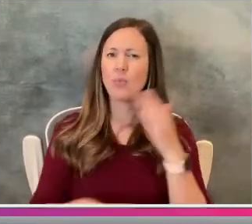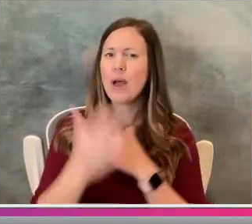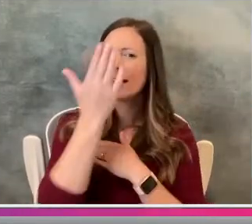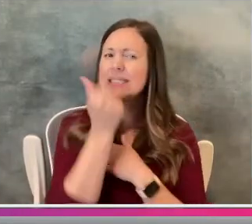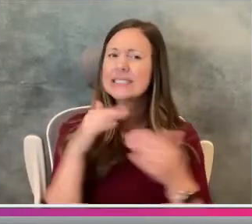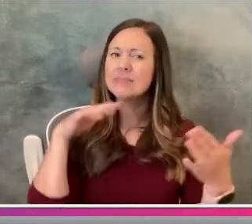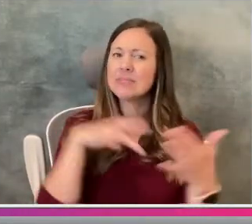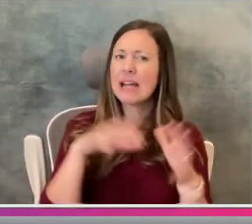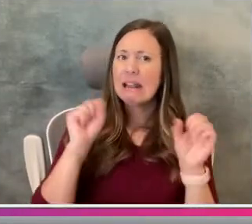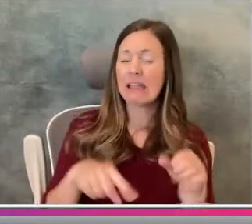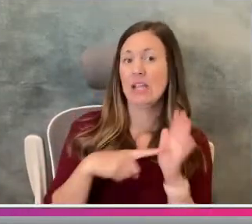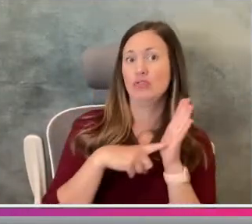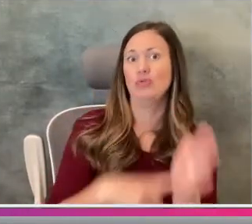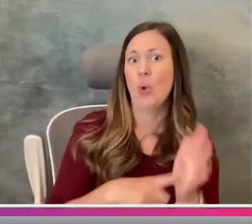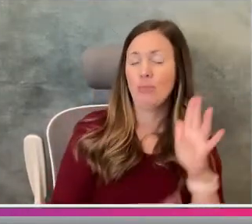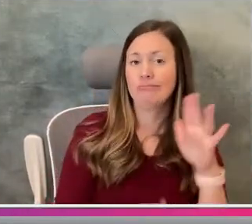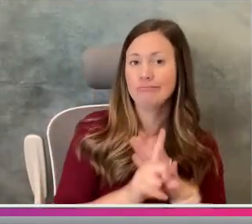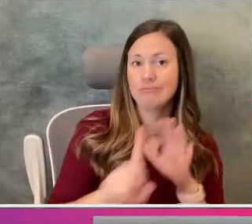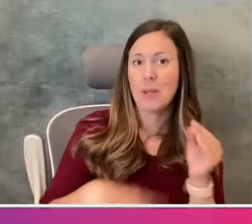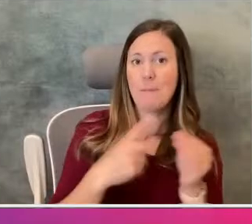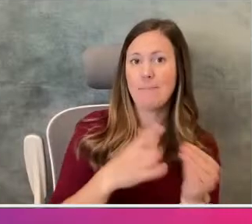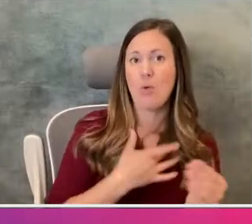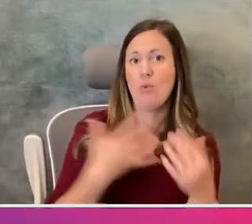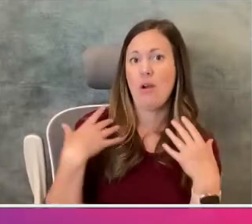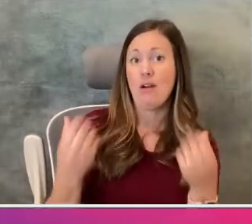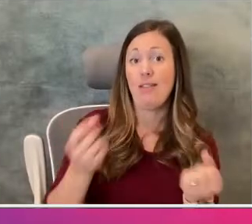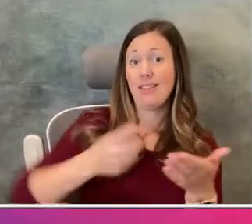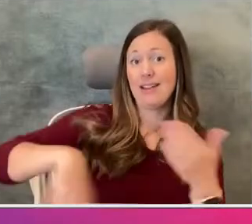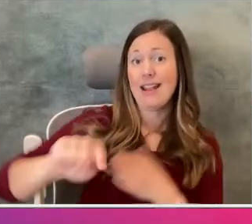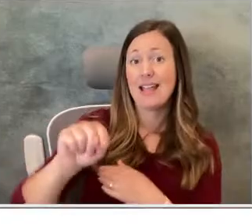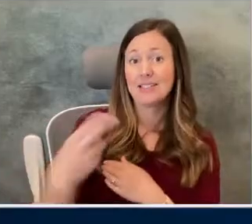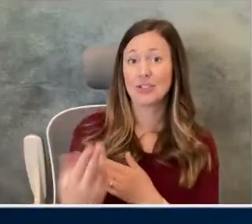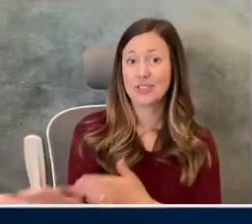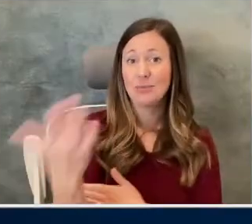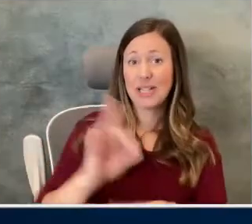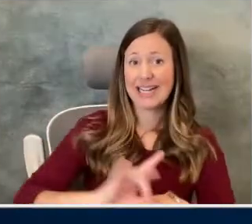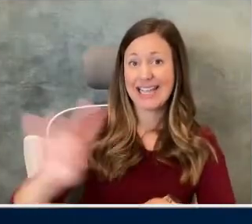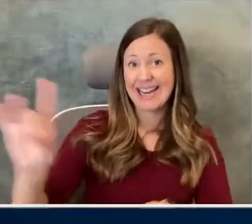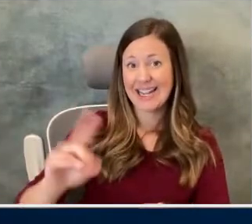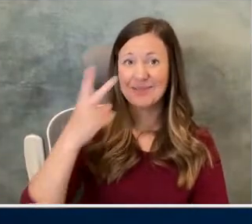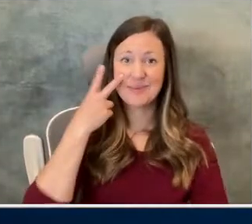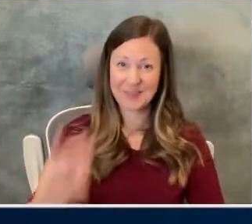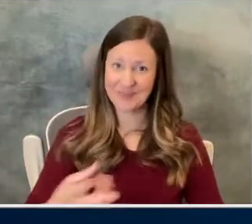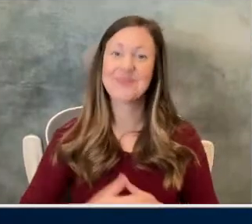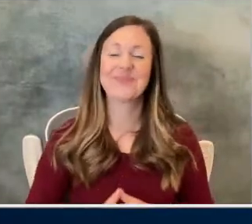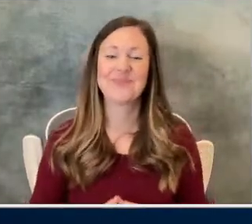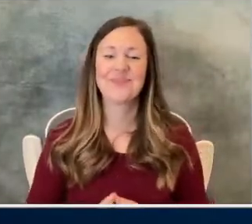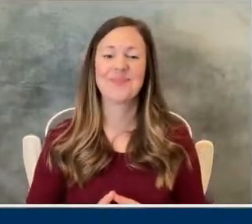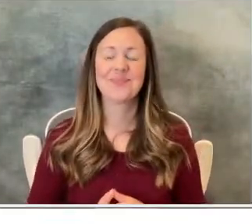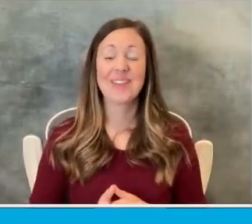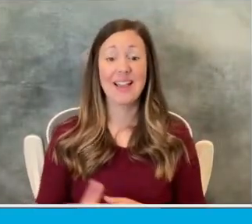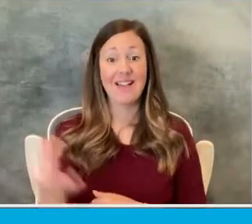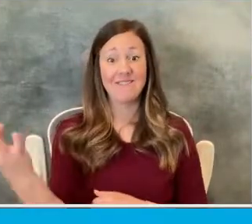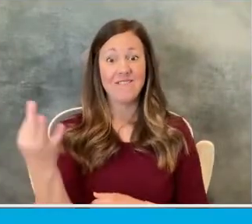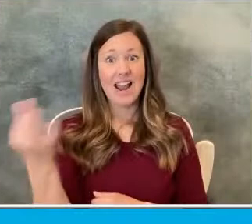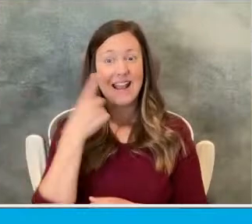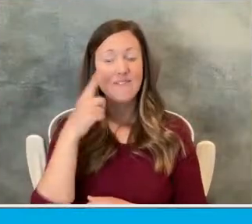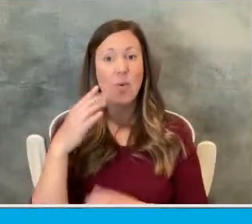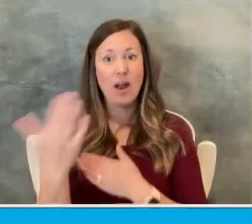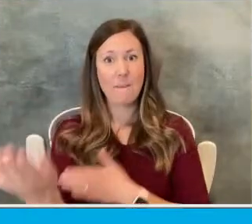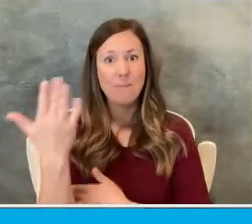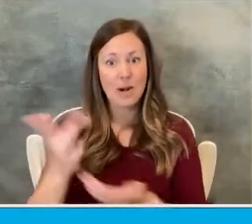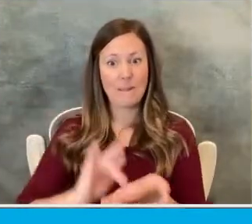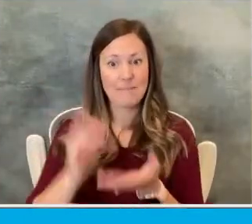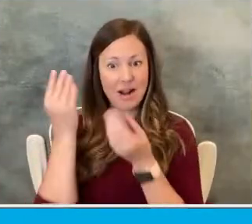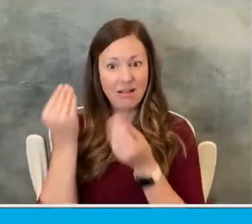your heart health. That's next Thursday morning at 8 a.m. See you then. Coming up Friday on the Morning Medical Update. Cancer puts